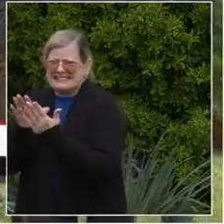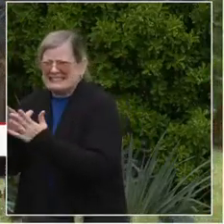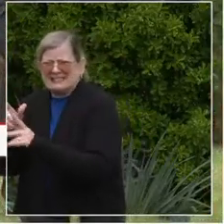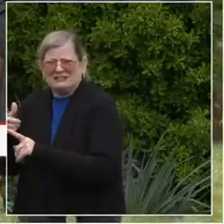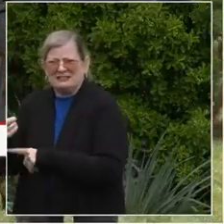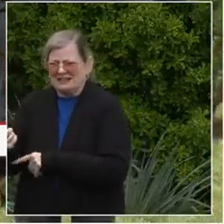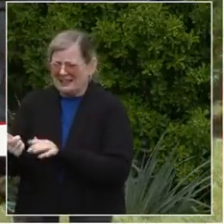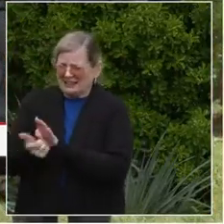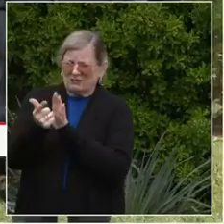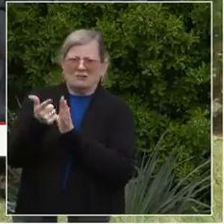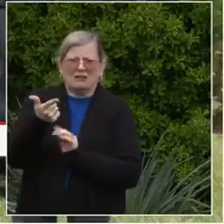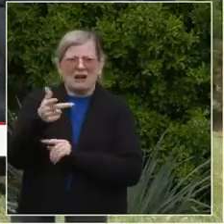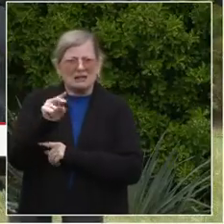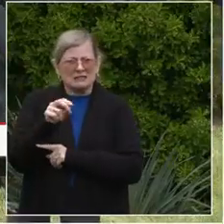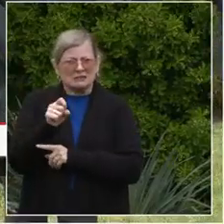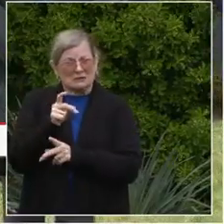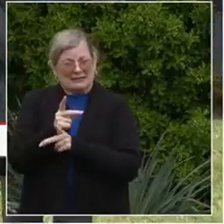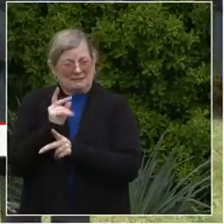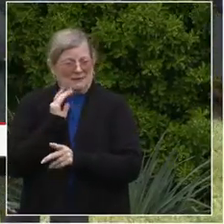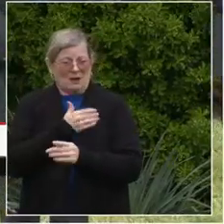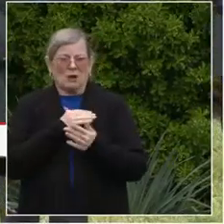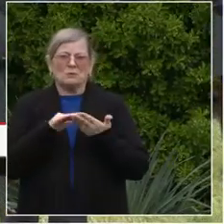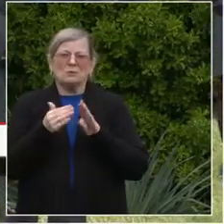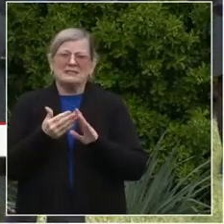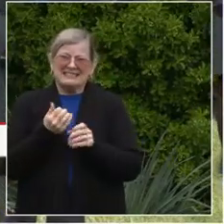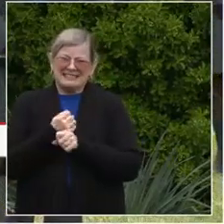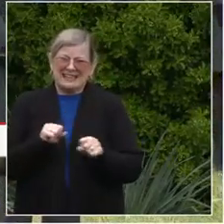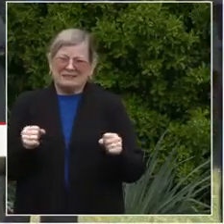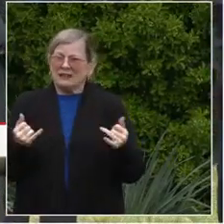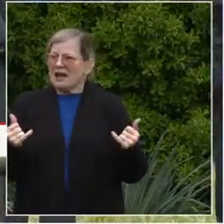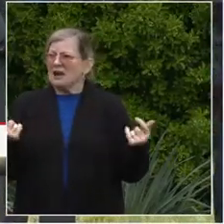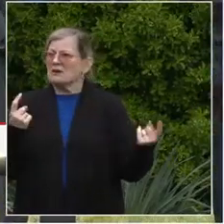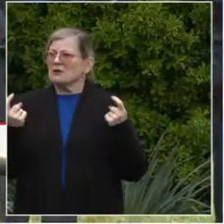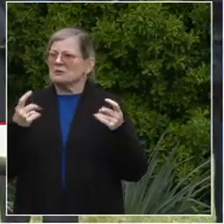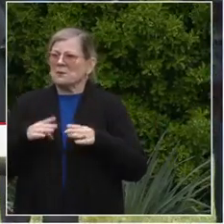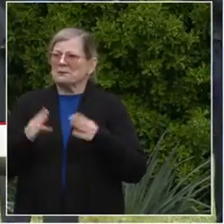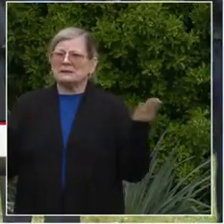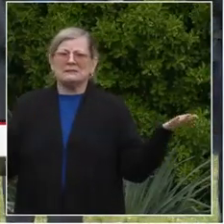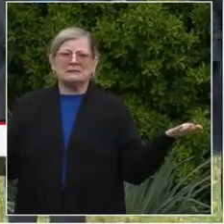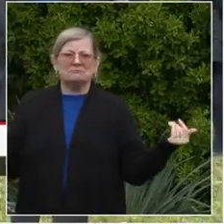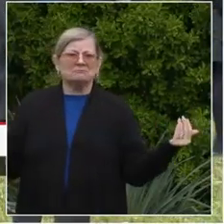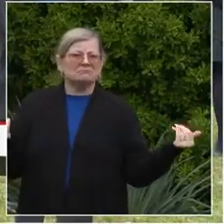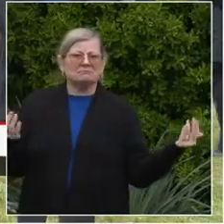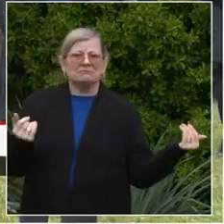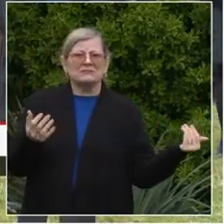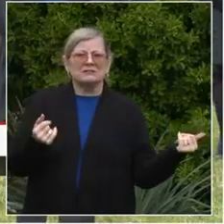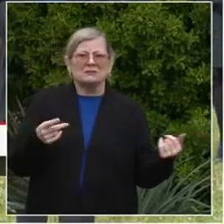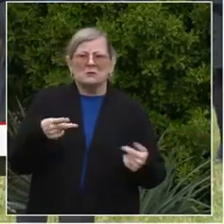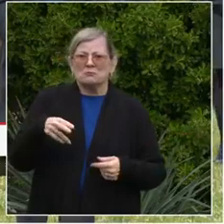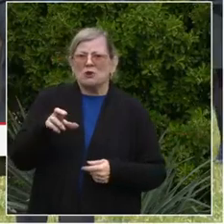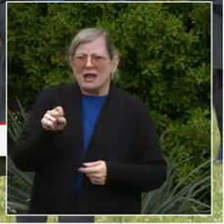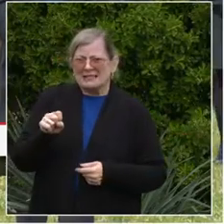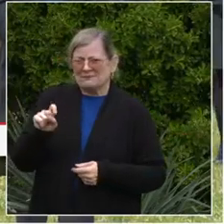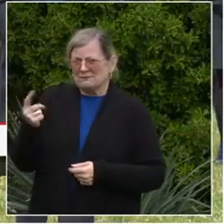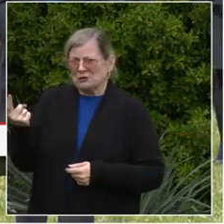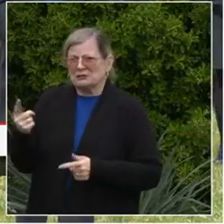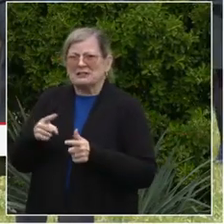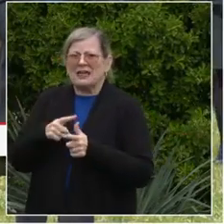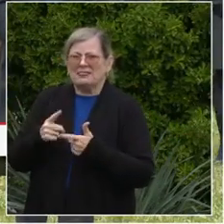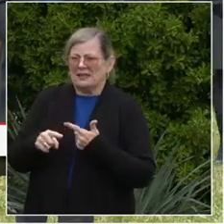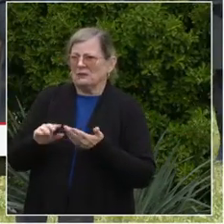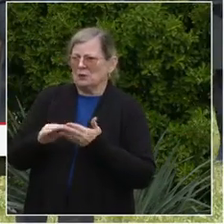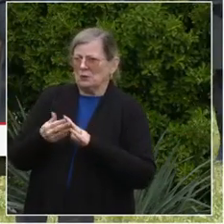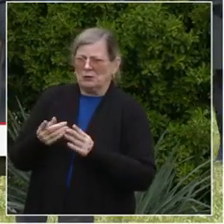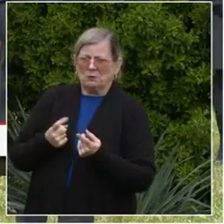community safer. So with that, we'll take a few questions. Any questions? Press first, and then if there are community questions, we'll take community questions.